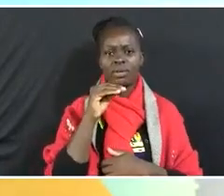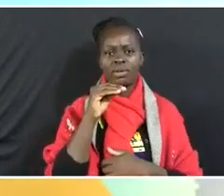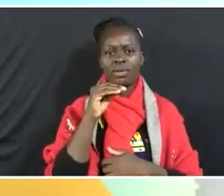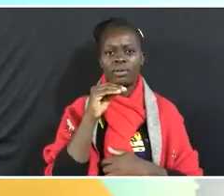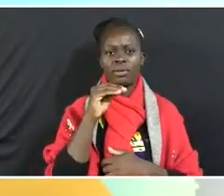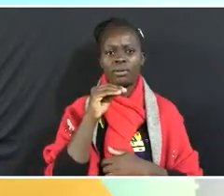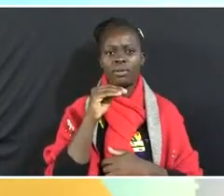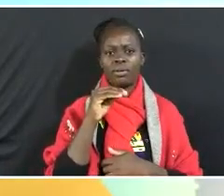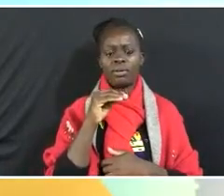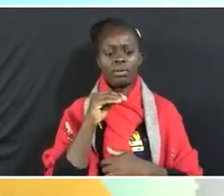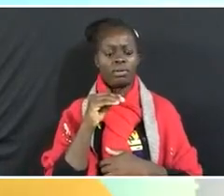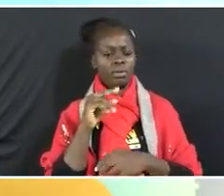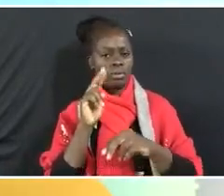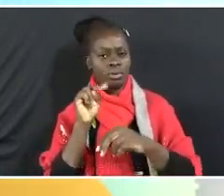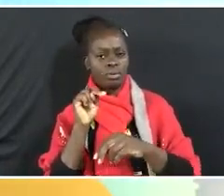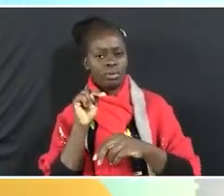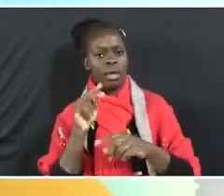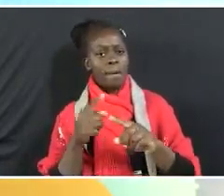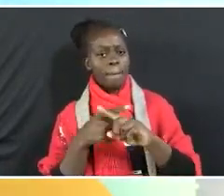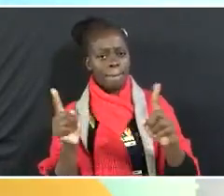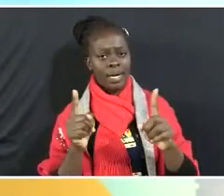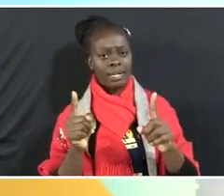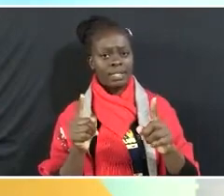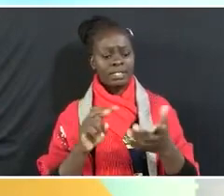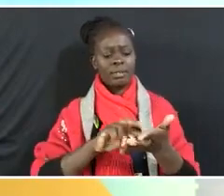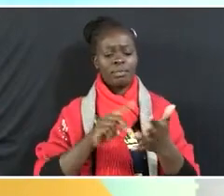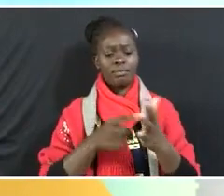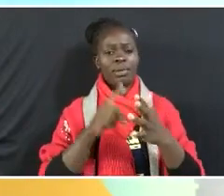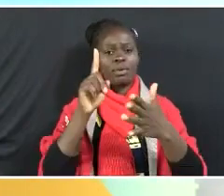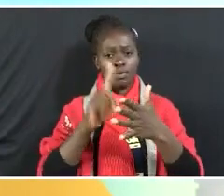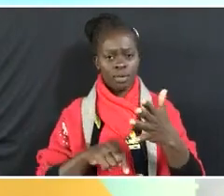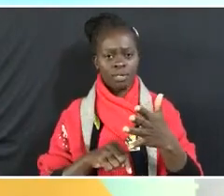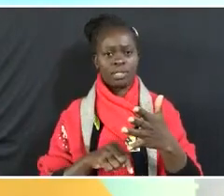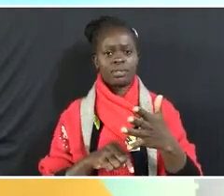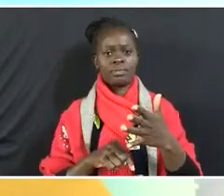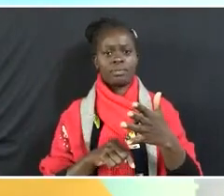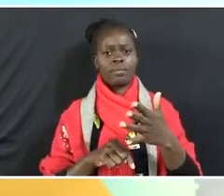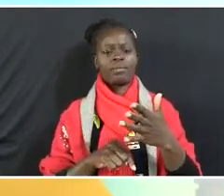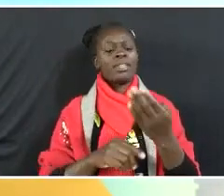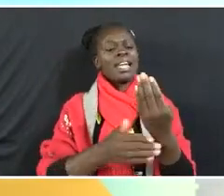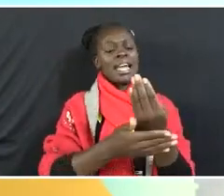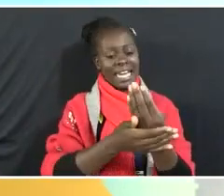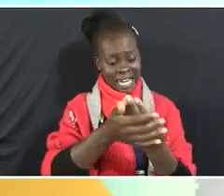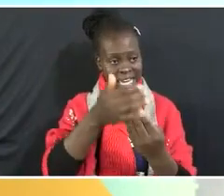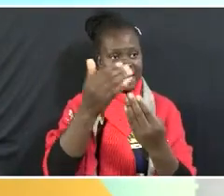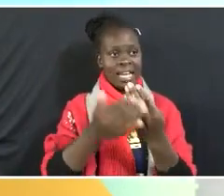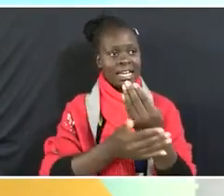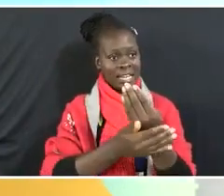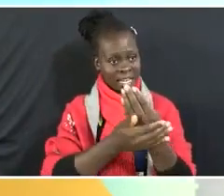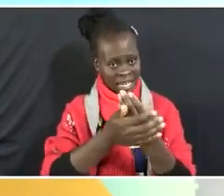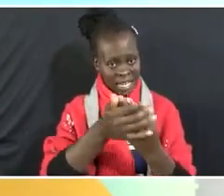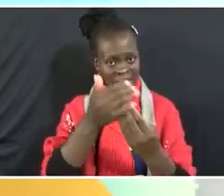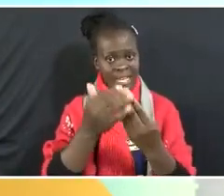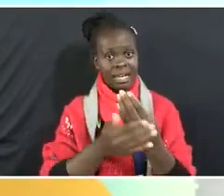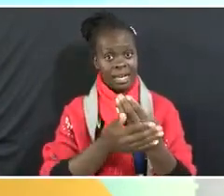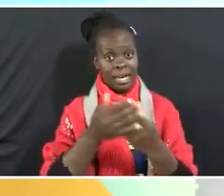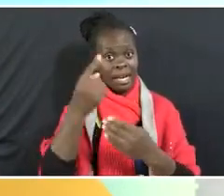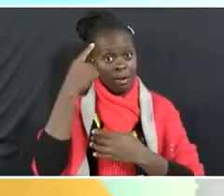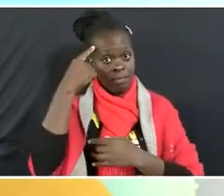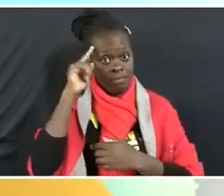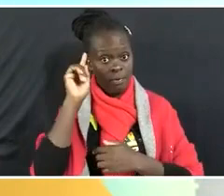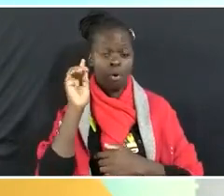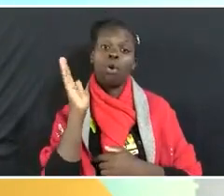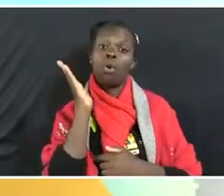your mother." In other words, take care of your mother. And this statement is given on